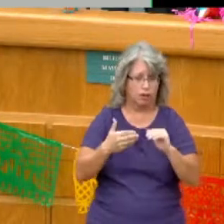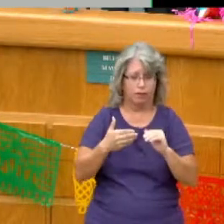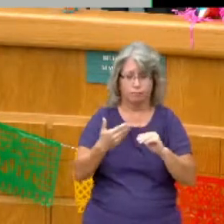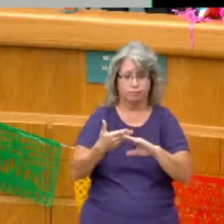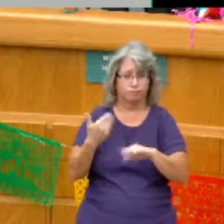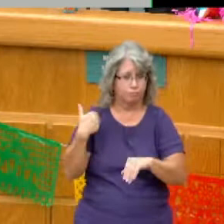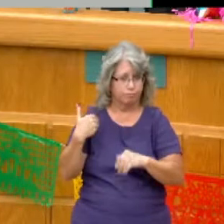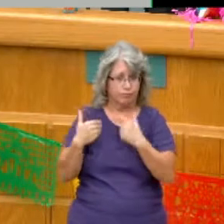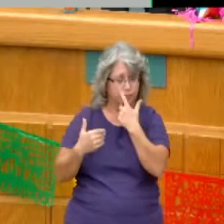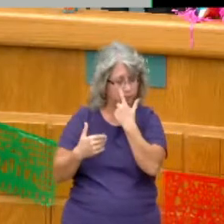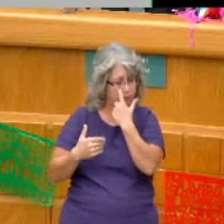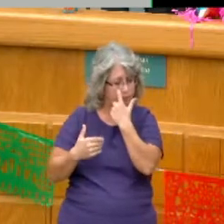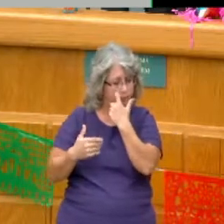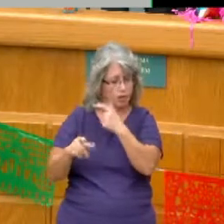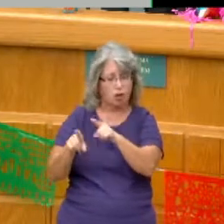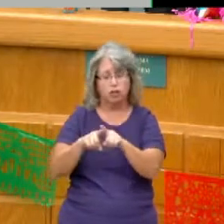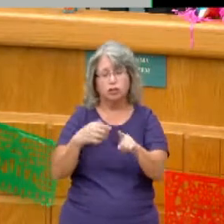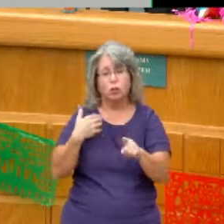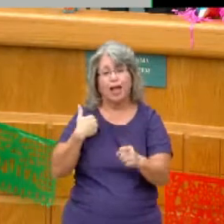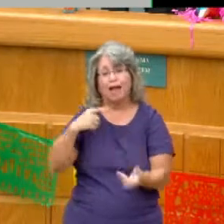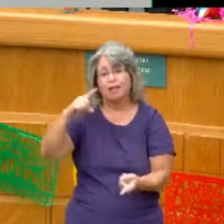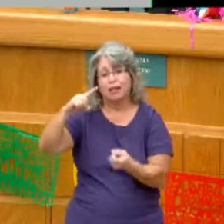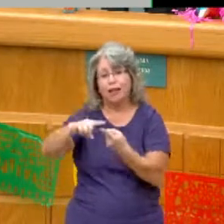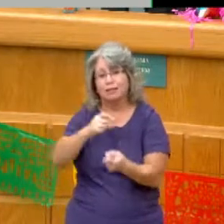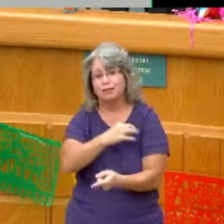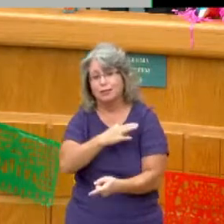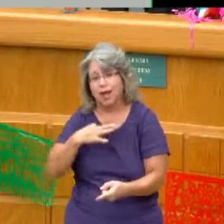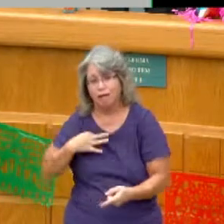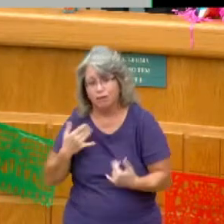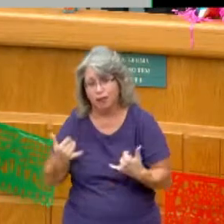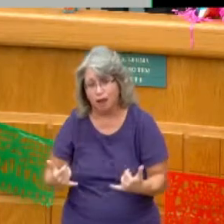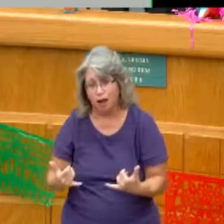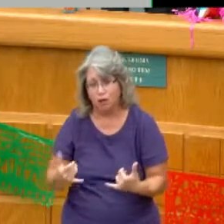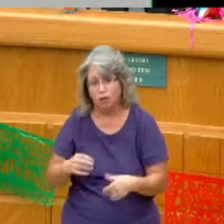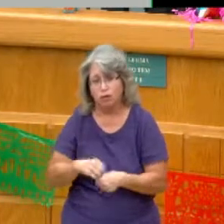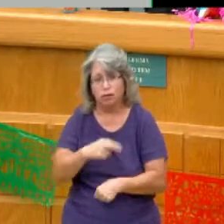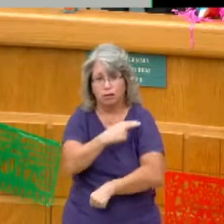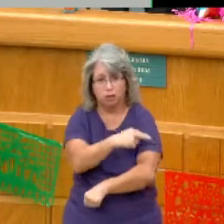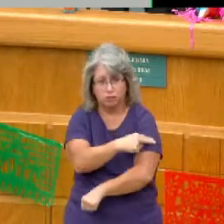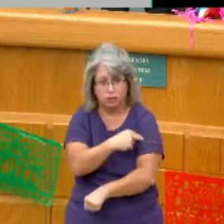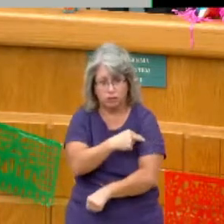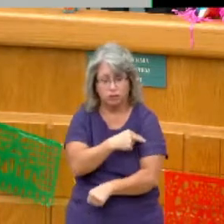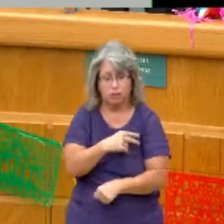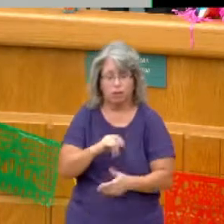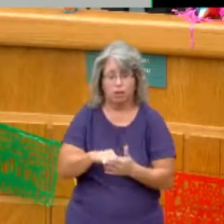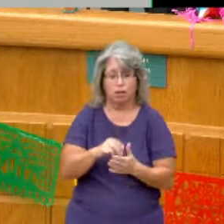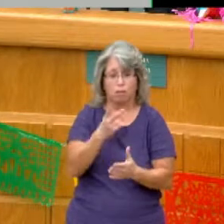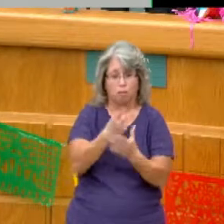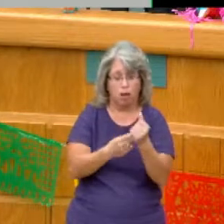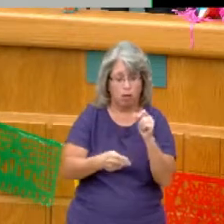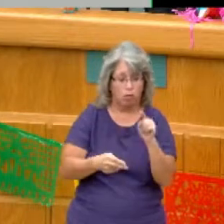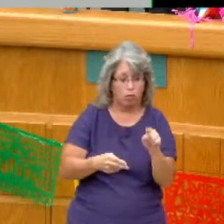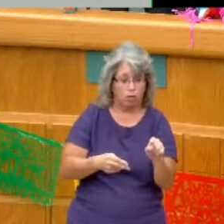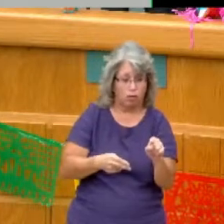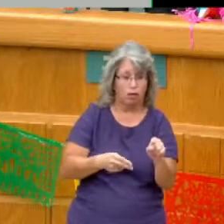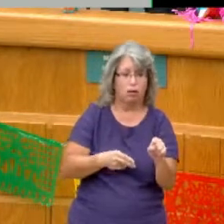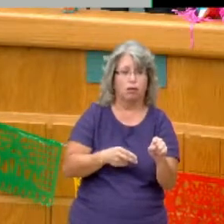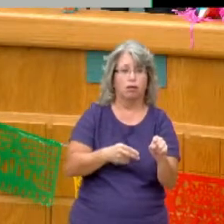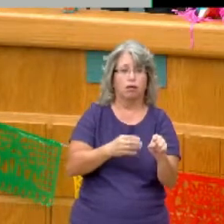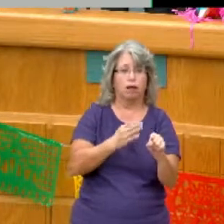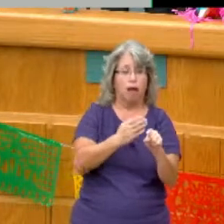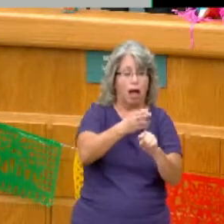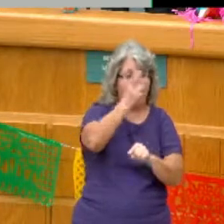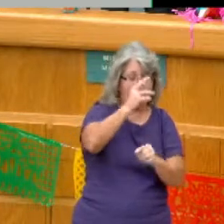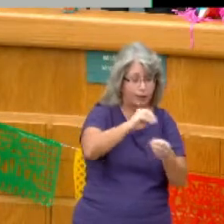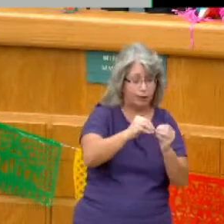with having fewer staff. Those two things combined are leading to, over the past couple weeks, the lowest vacancy in